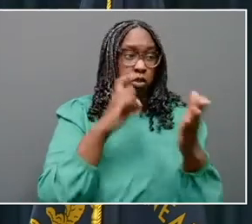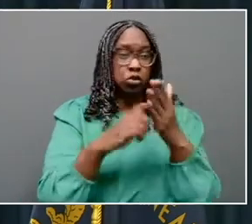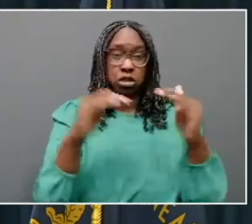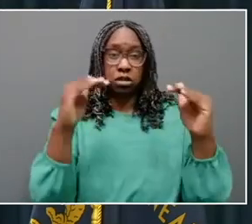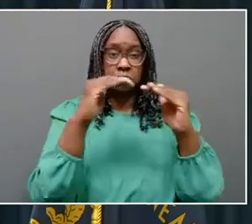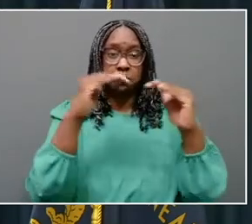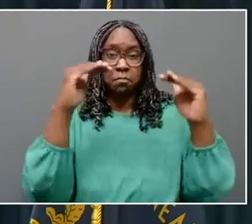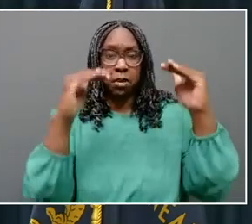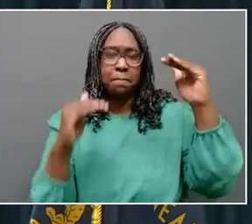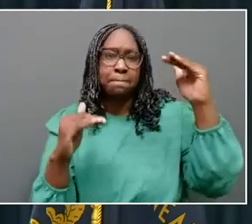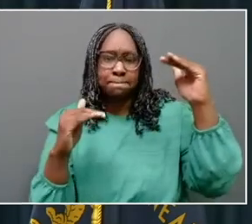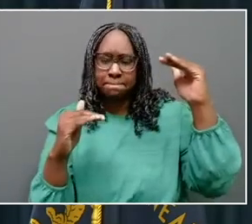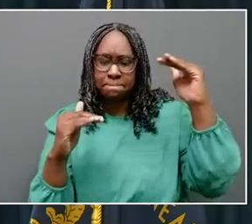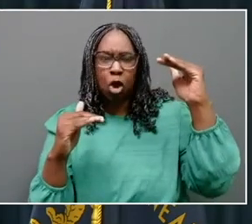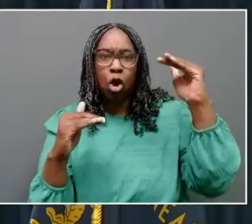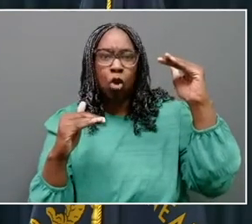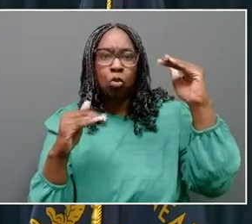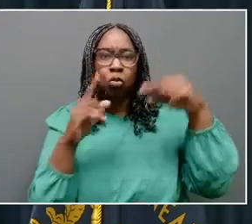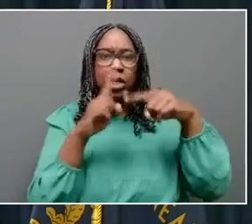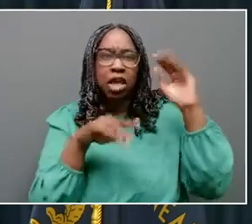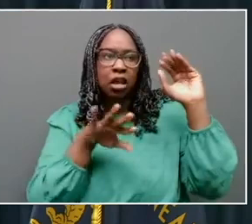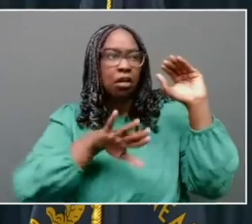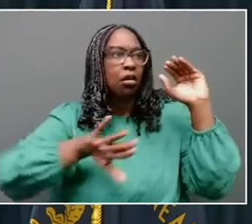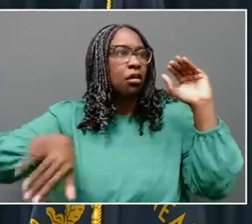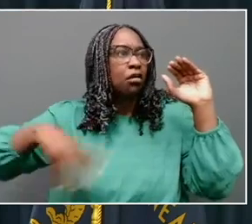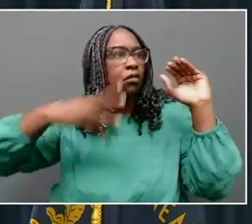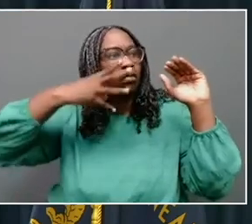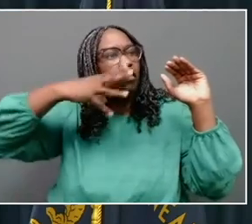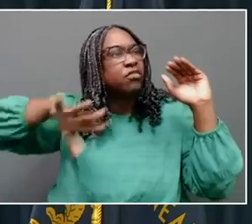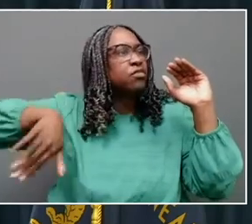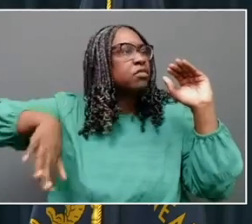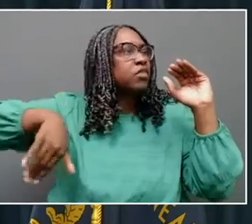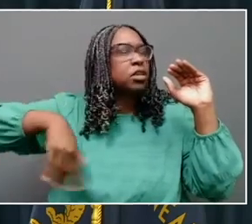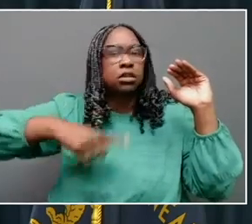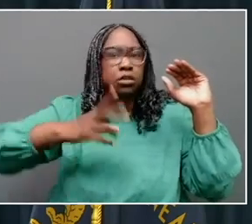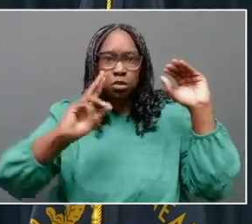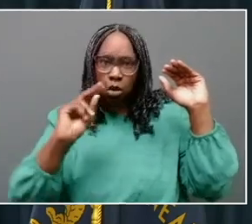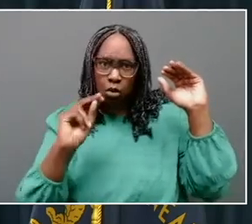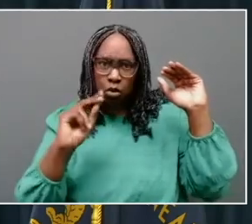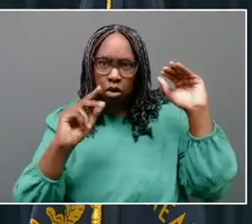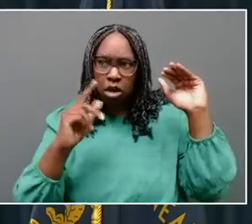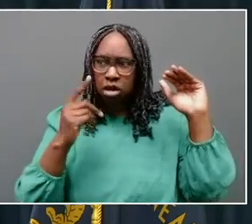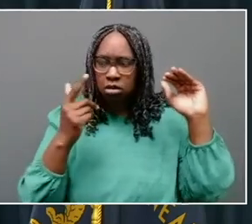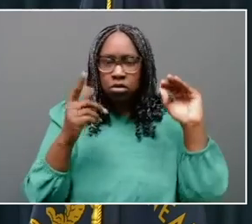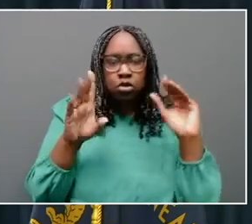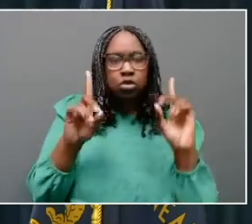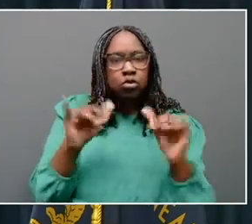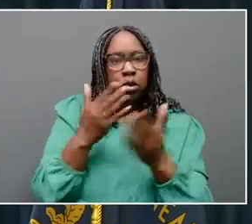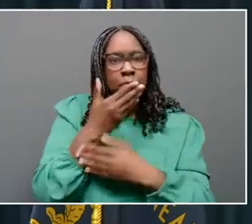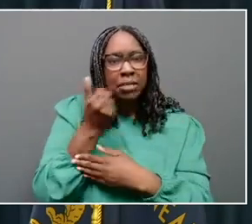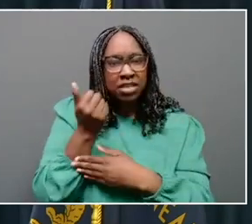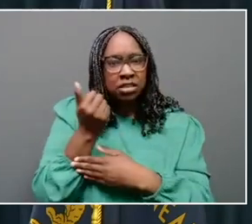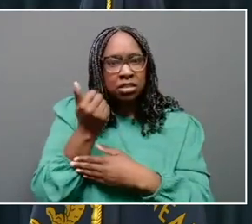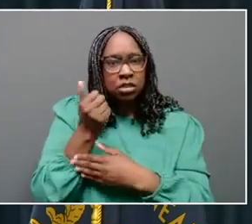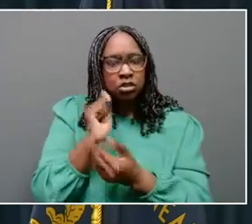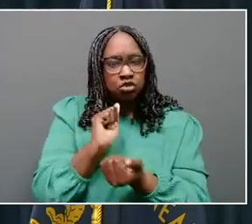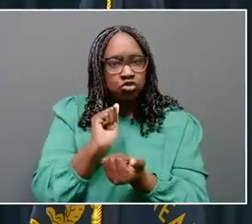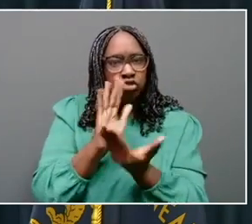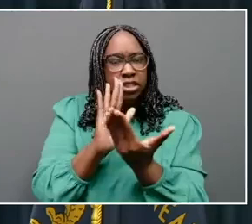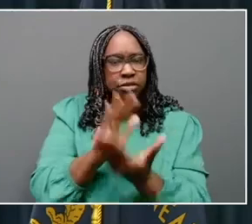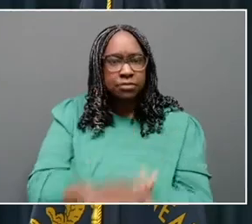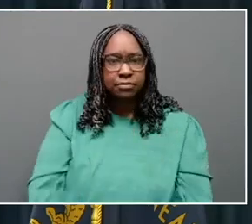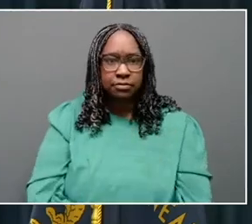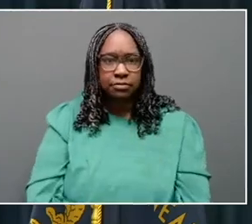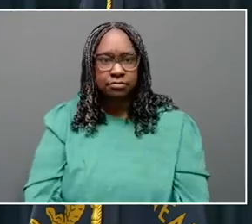forget that and we don't ignore that, and we do our best in the ways that we can to address it.